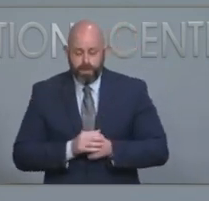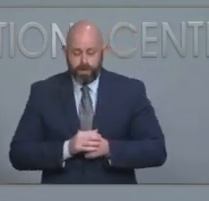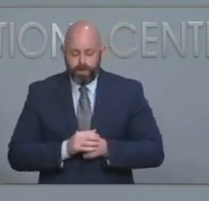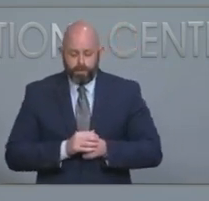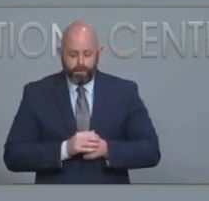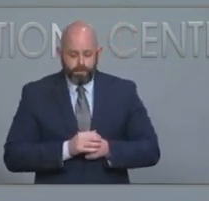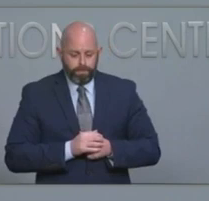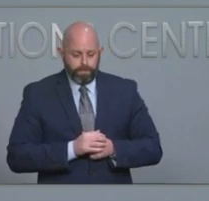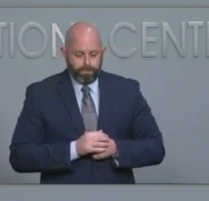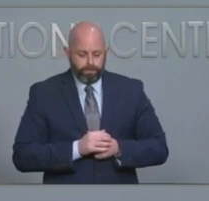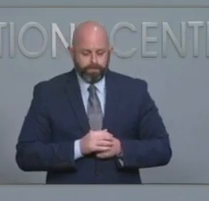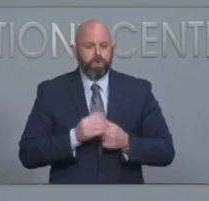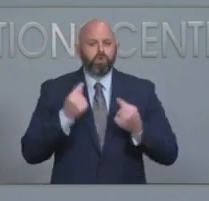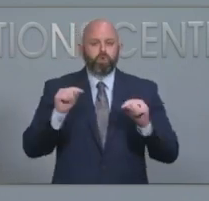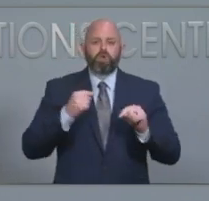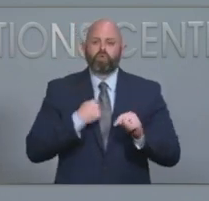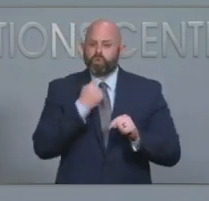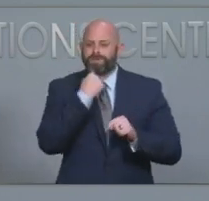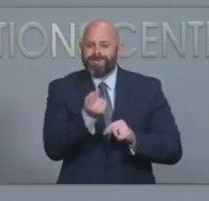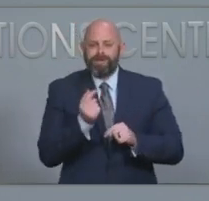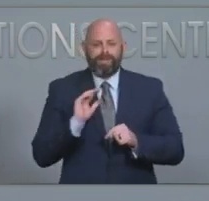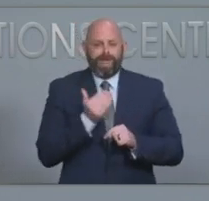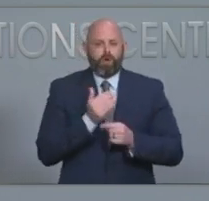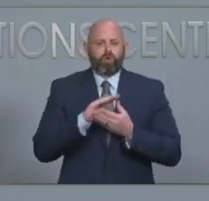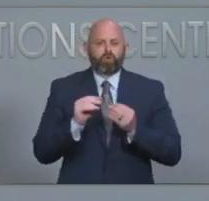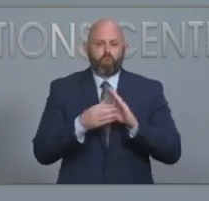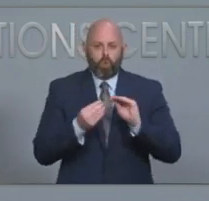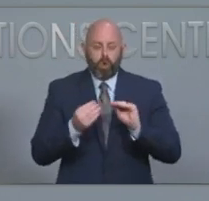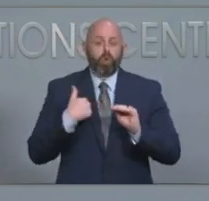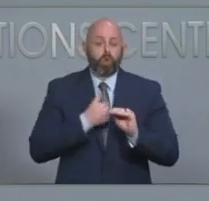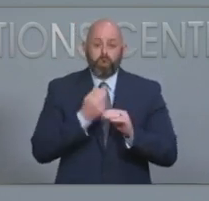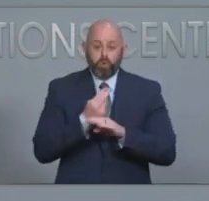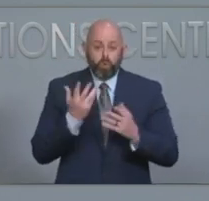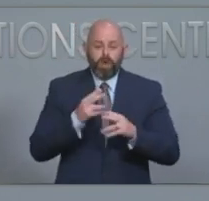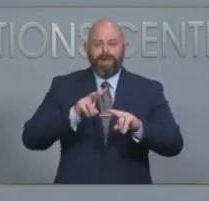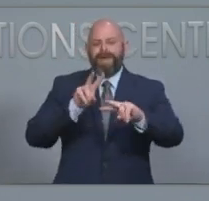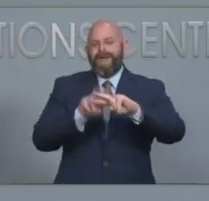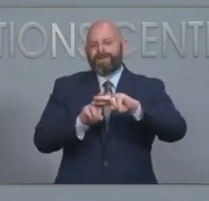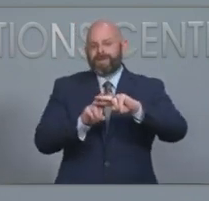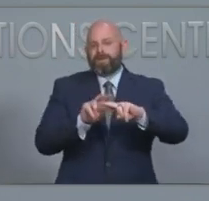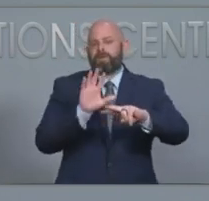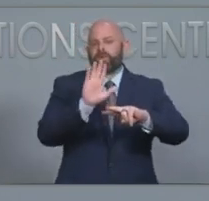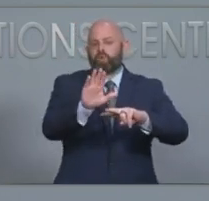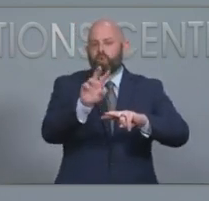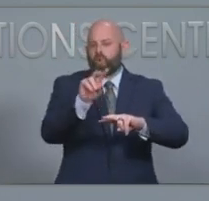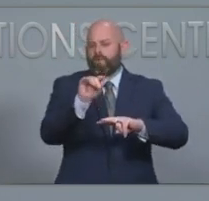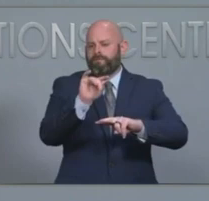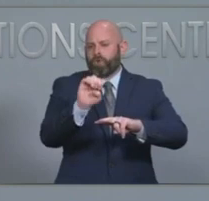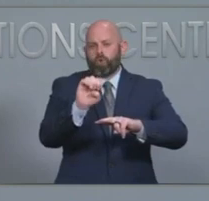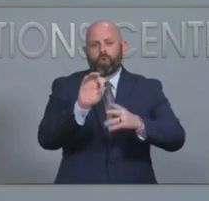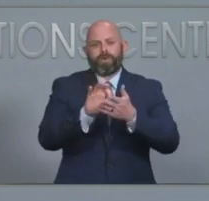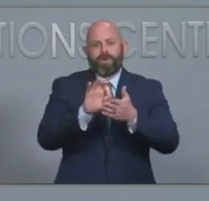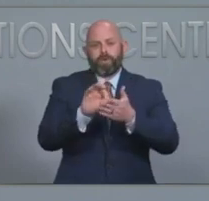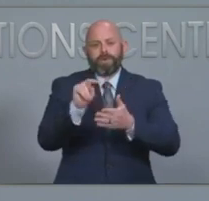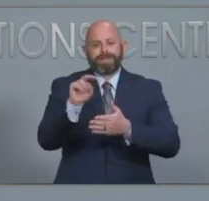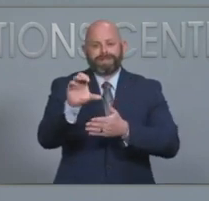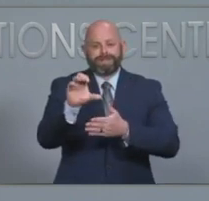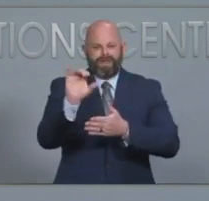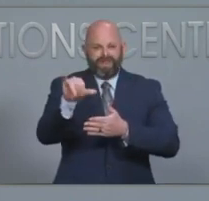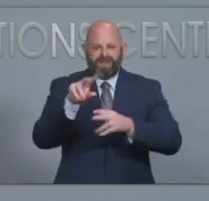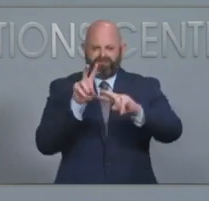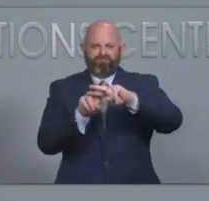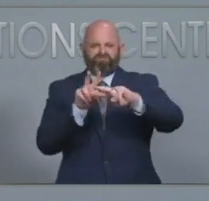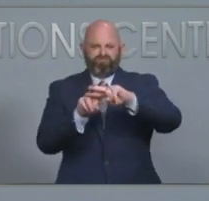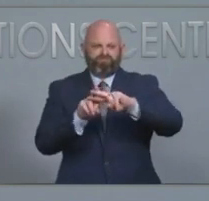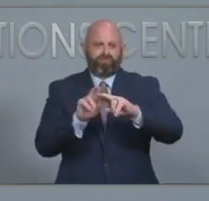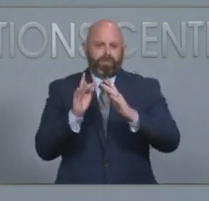first trying to tell our story. Through our hashtag YourVoteCountsNC, we have tried to provide information to